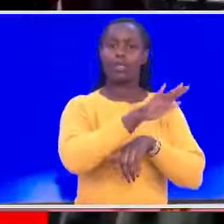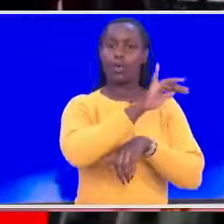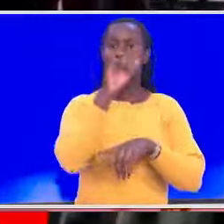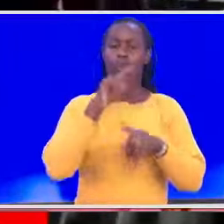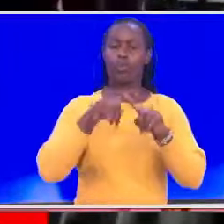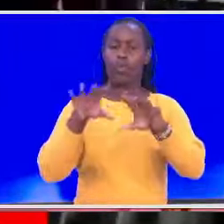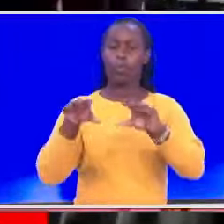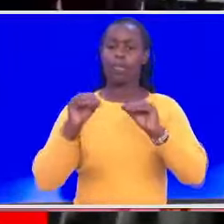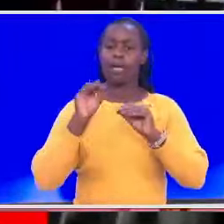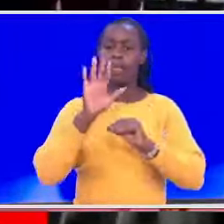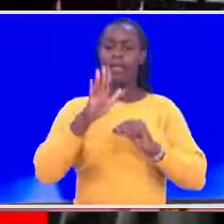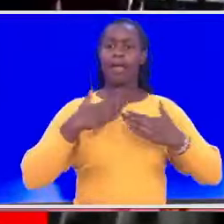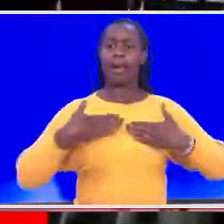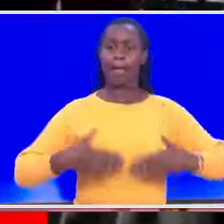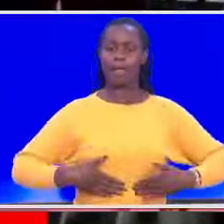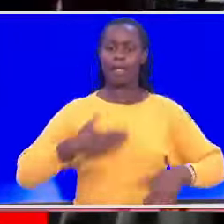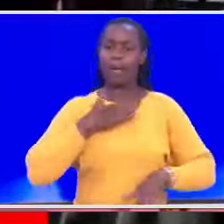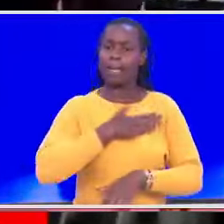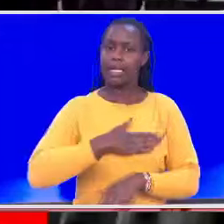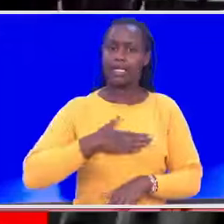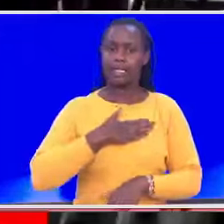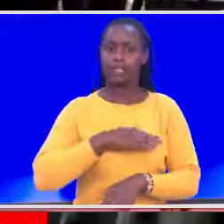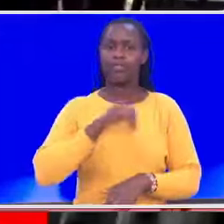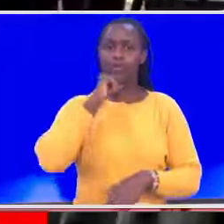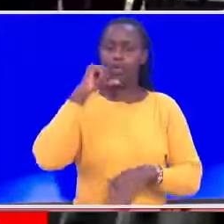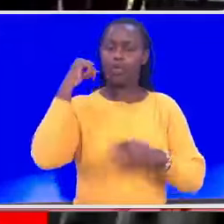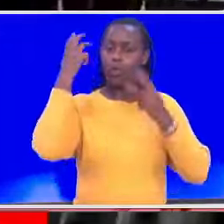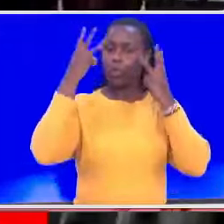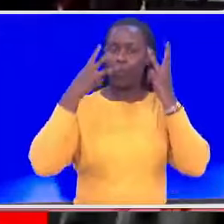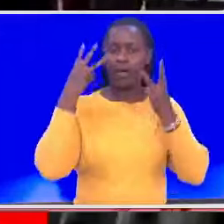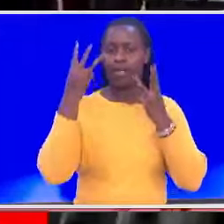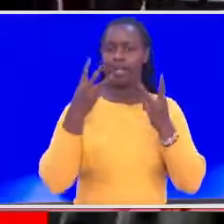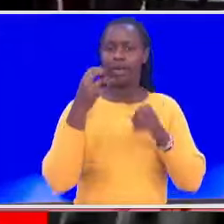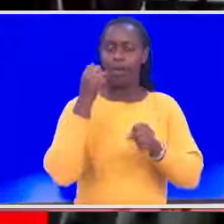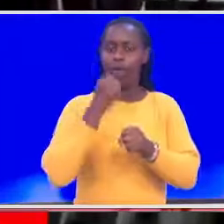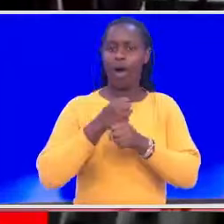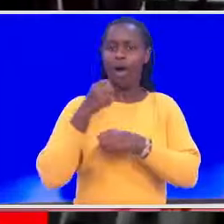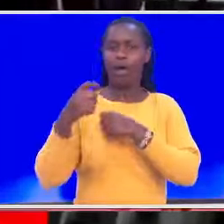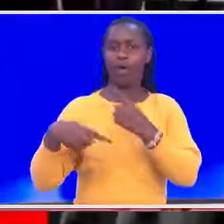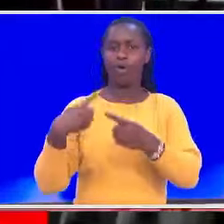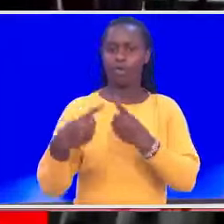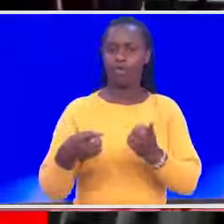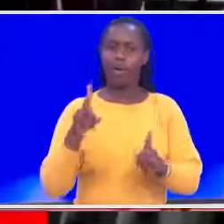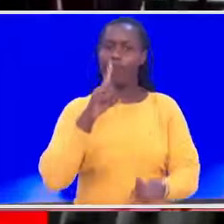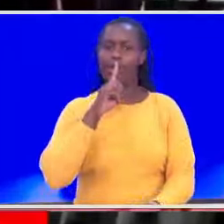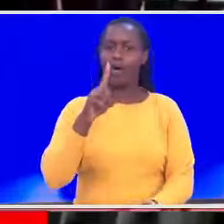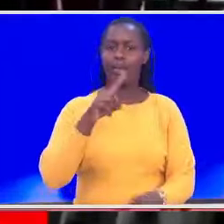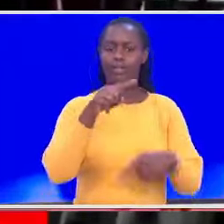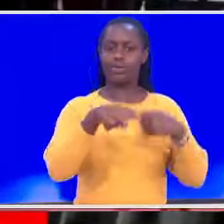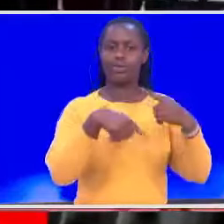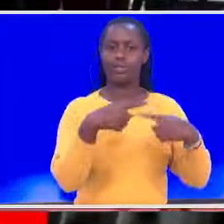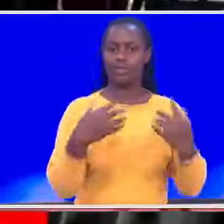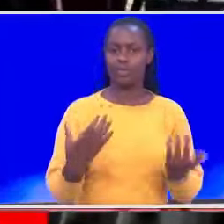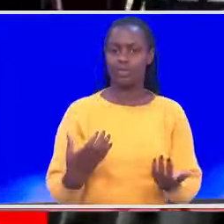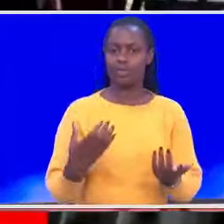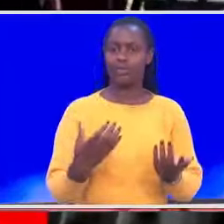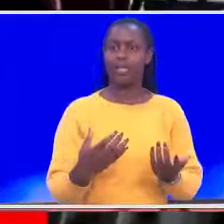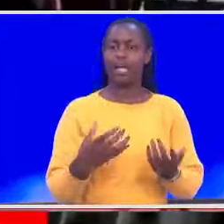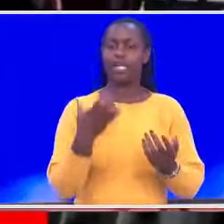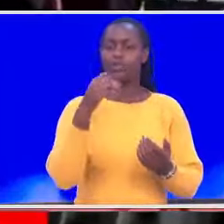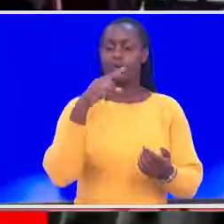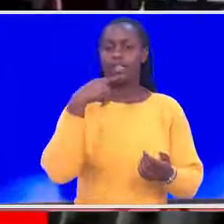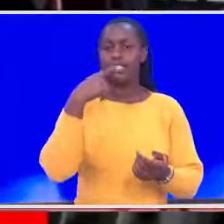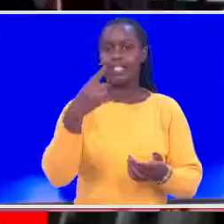ndege, don't despair, kazi inaendelea. He's gone, amri bado iko. Since ya metuwa amri, hiyo mali